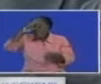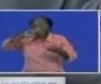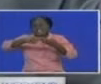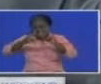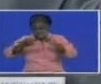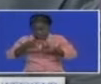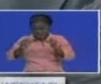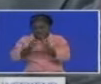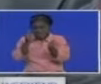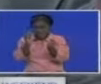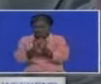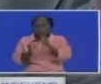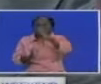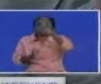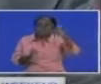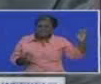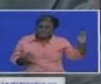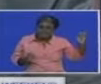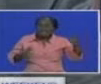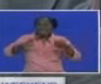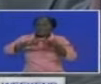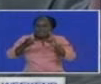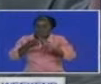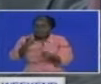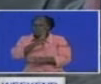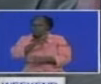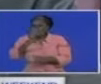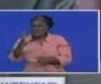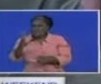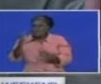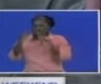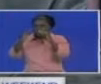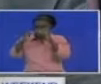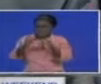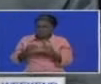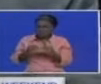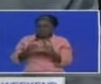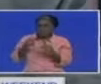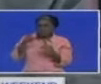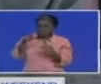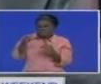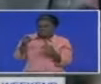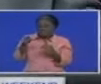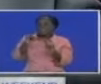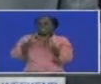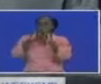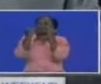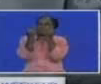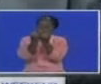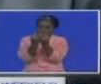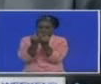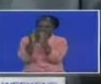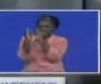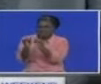East. Mm-hmm. Our relations with the West is so deep mm-hmm. that it's personal, mm-hmm. it's institutional. Mm-hmm. Individual